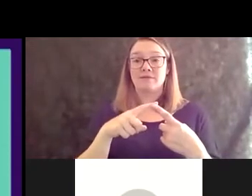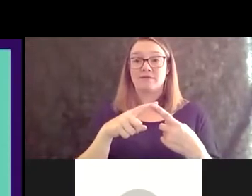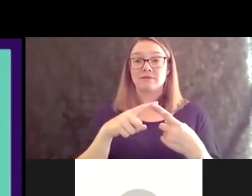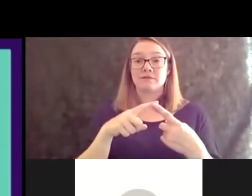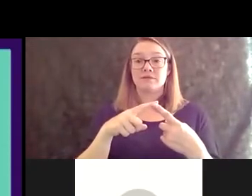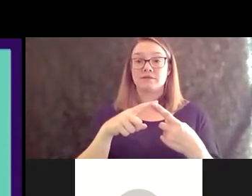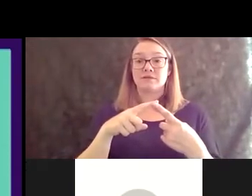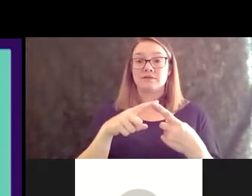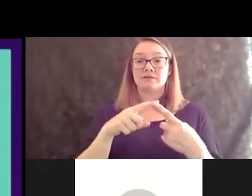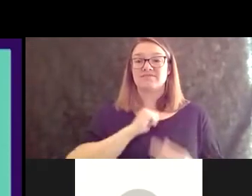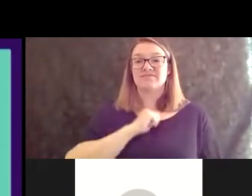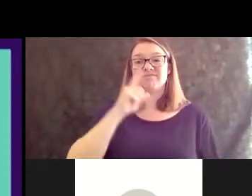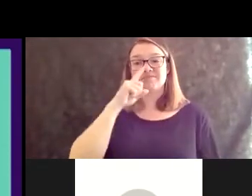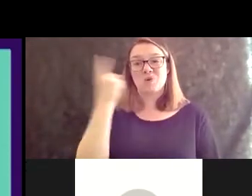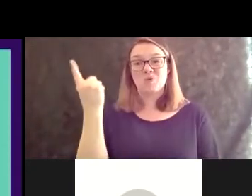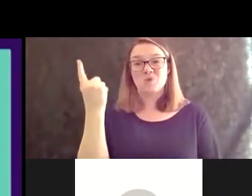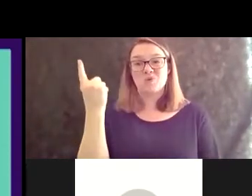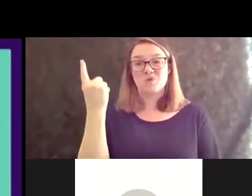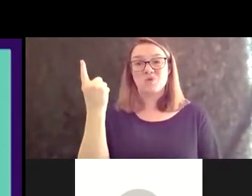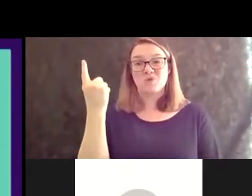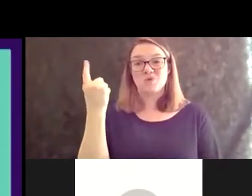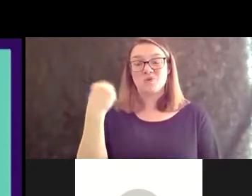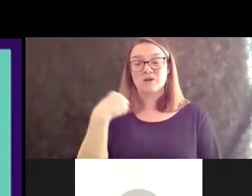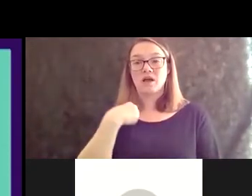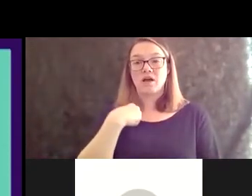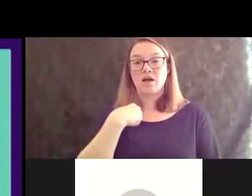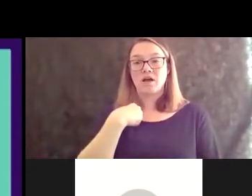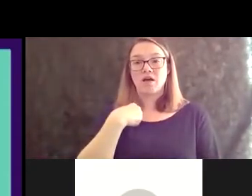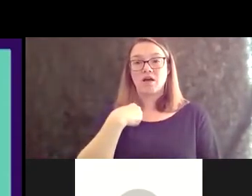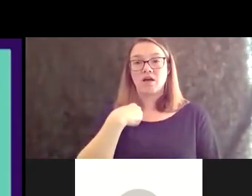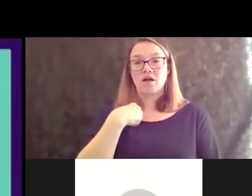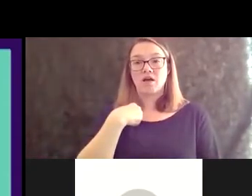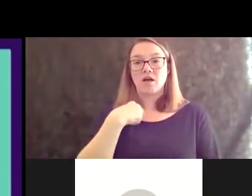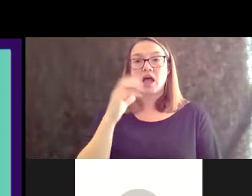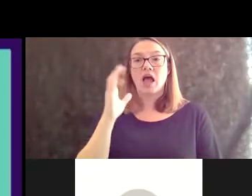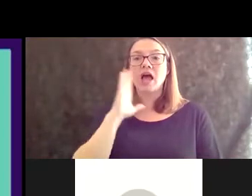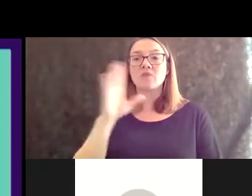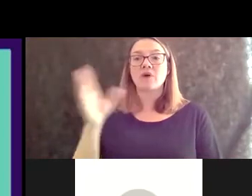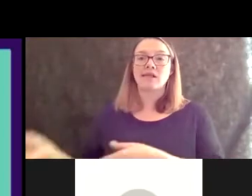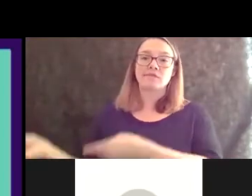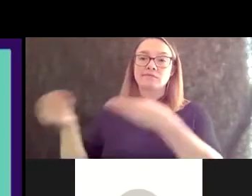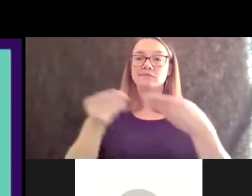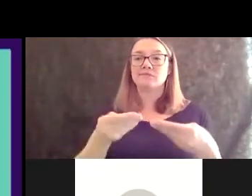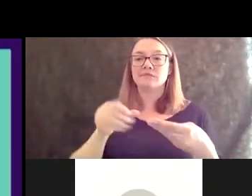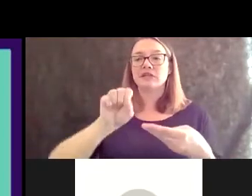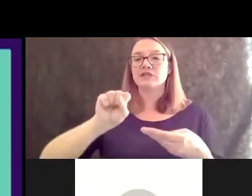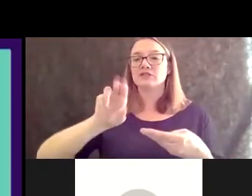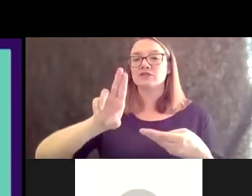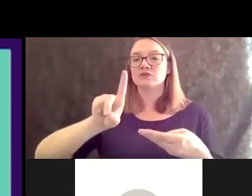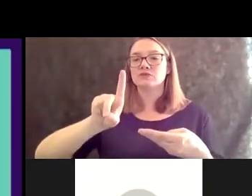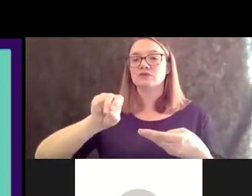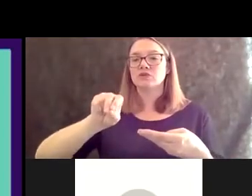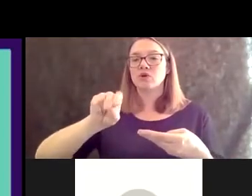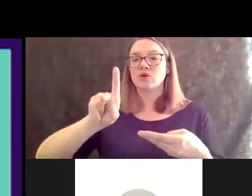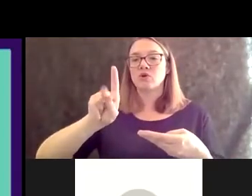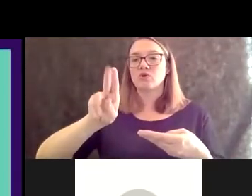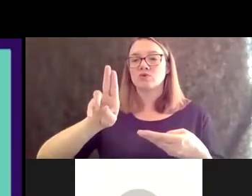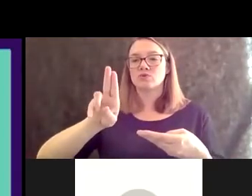when I'm bored, I take out my Sudoku and I start doing it. And so that tells me,